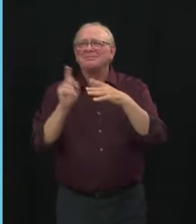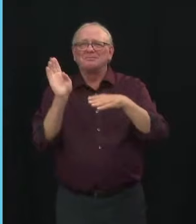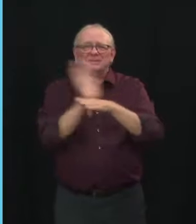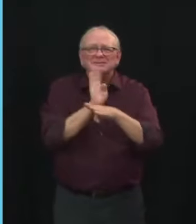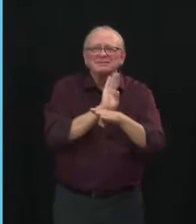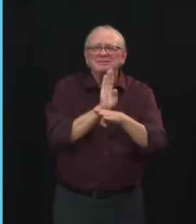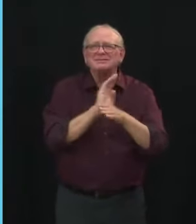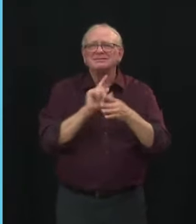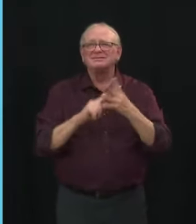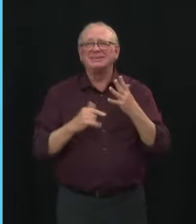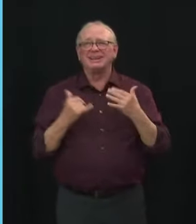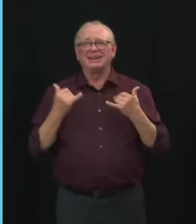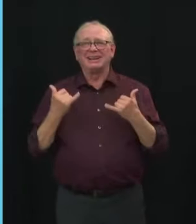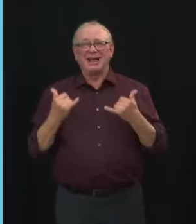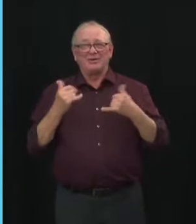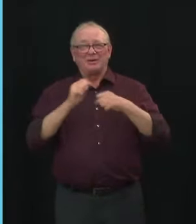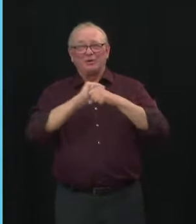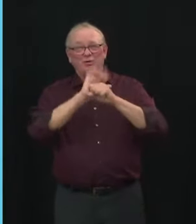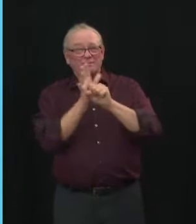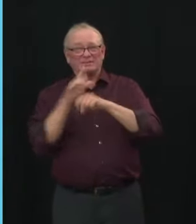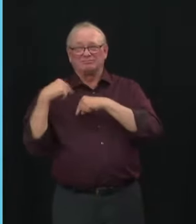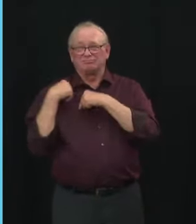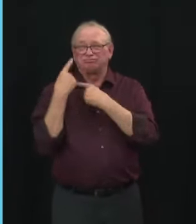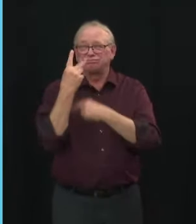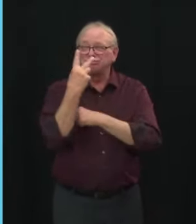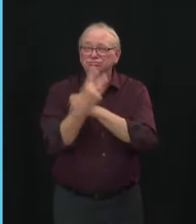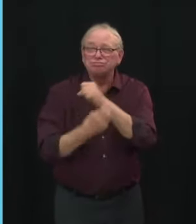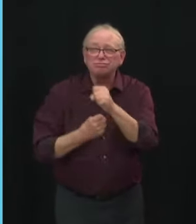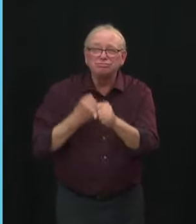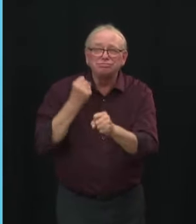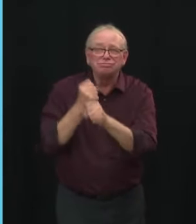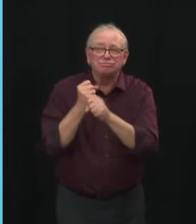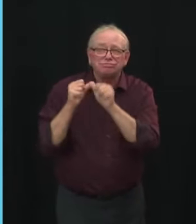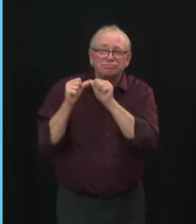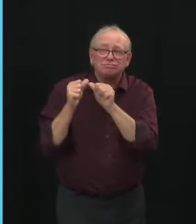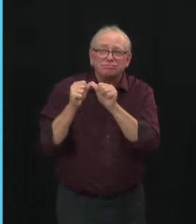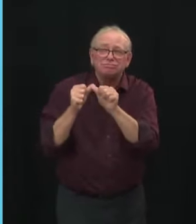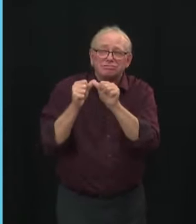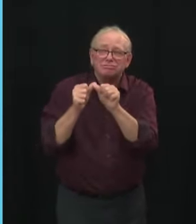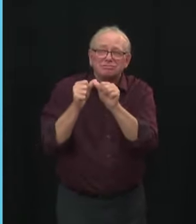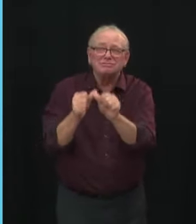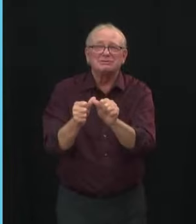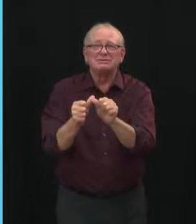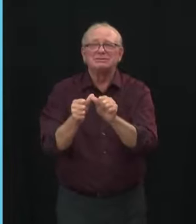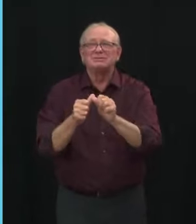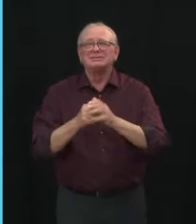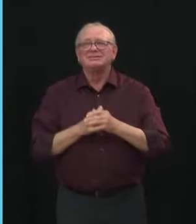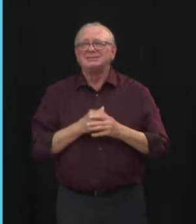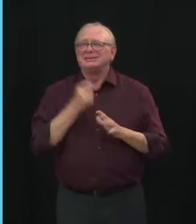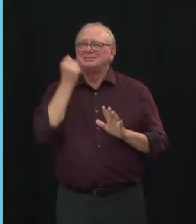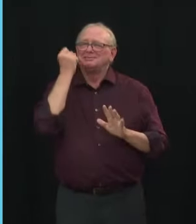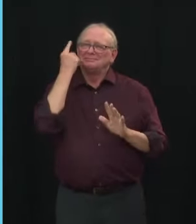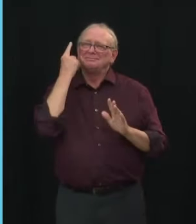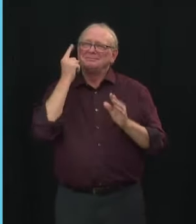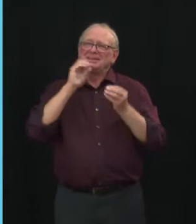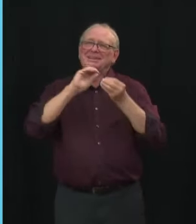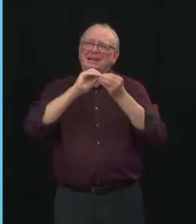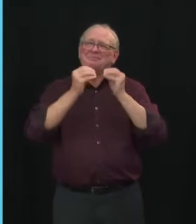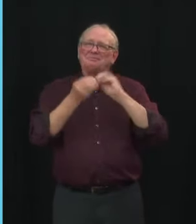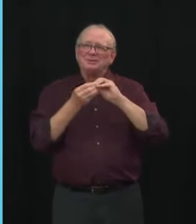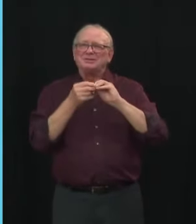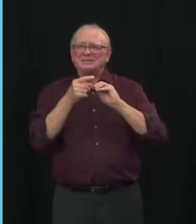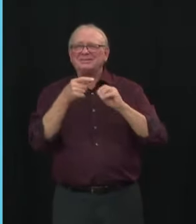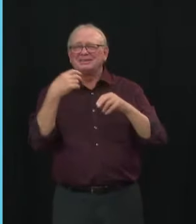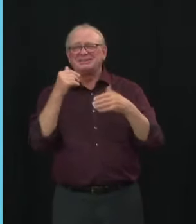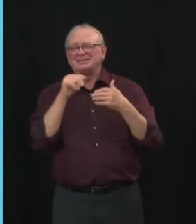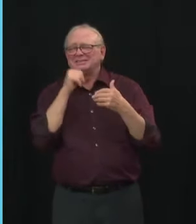to recover from the pandemic, and we will, but we need to do more. We're building more capacity into the system so that it's